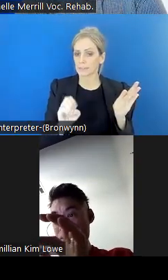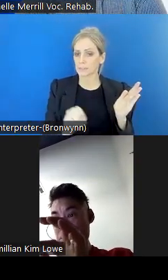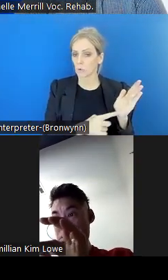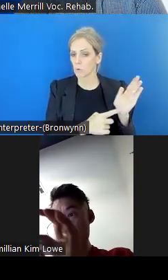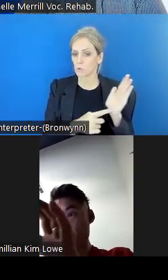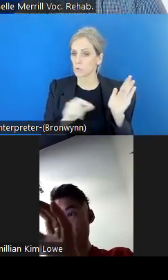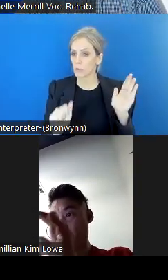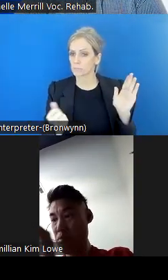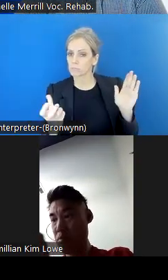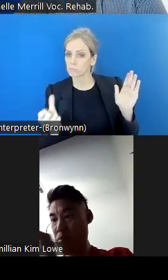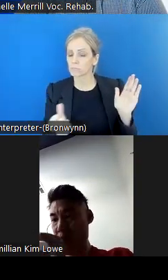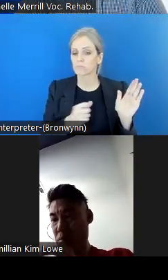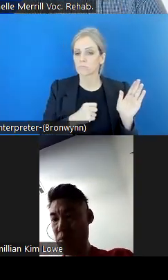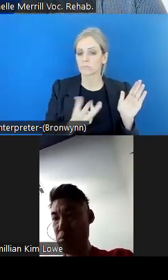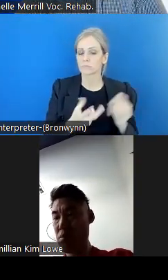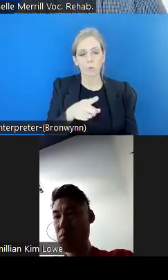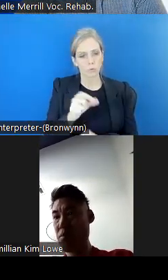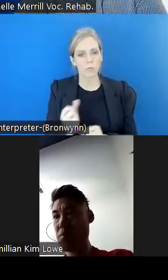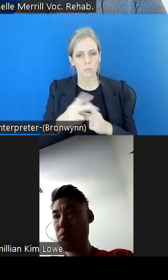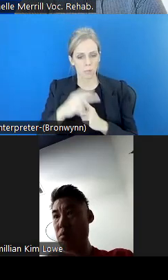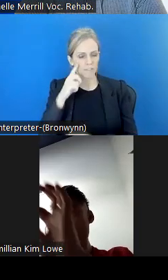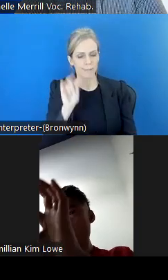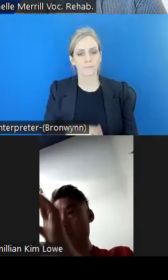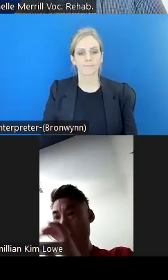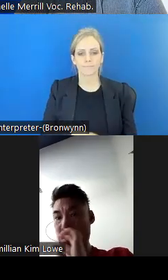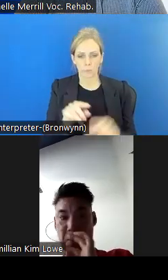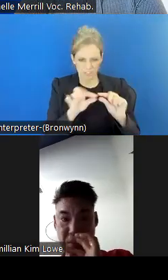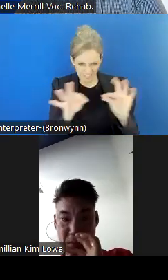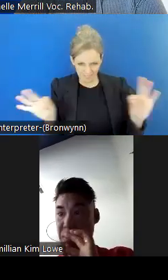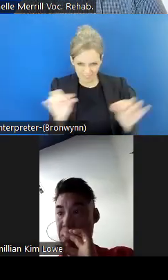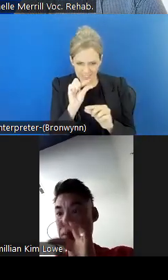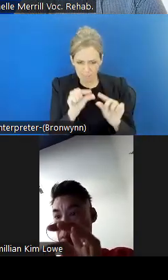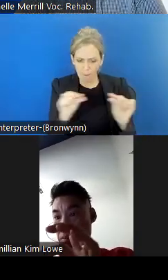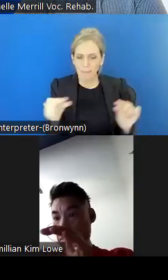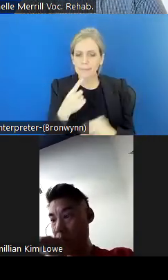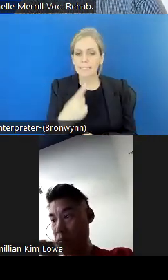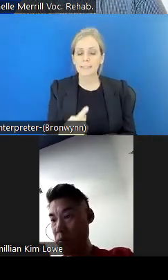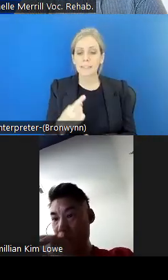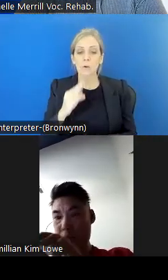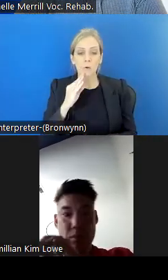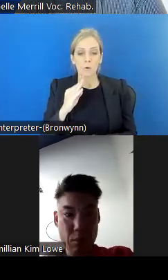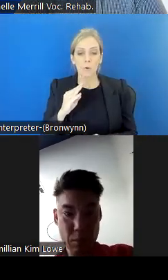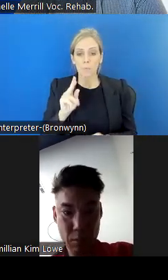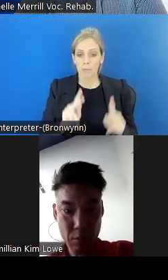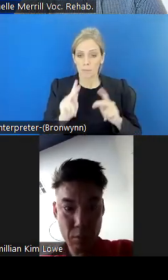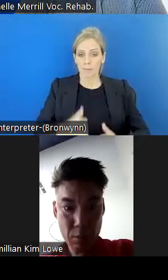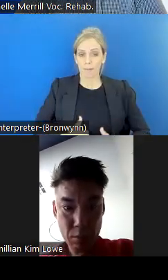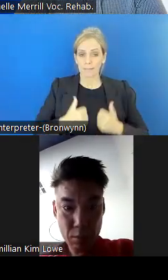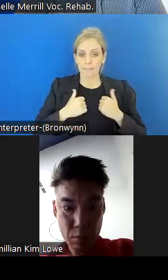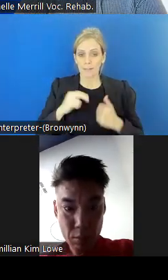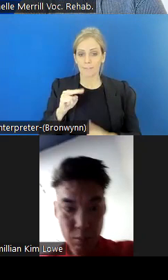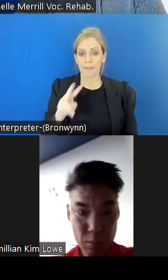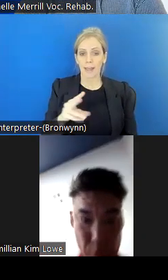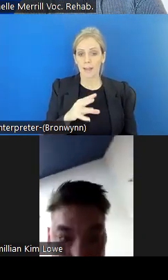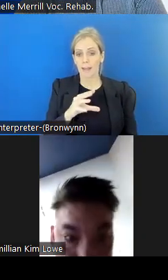to apply. As it says, residents of Nevada and South Dakota who are deaf and hard of hearing can apply for free